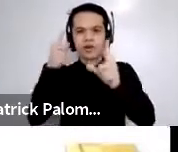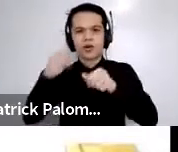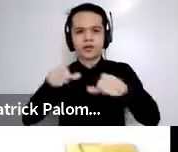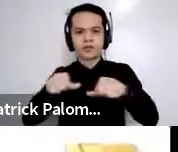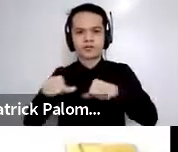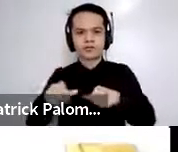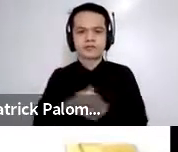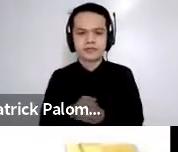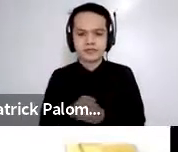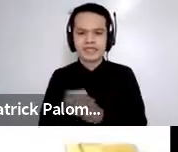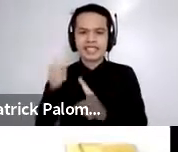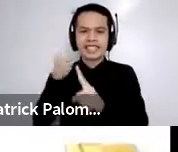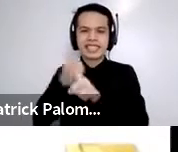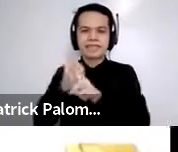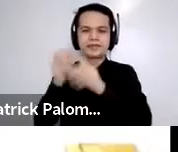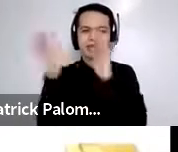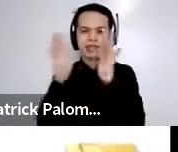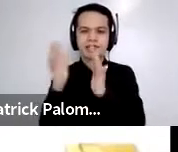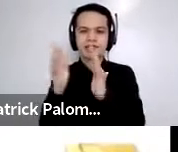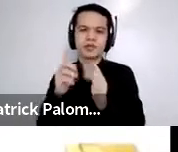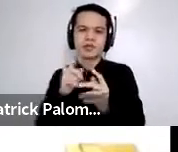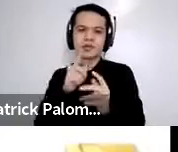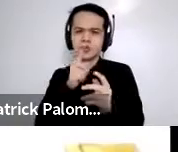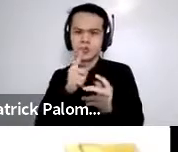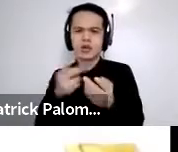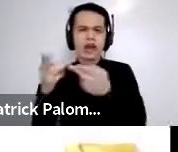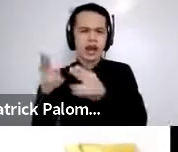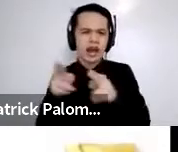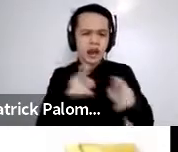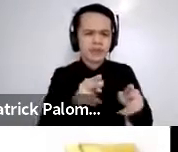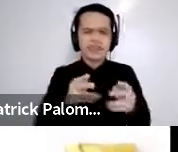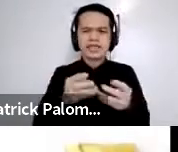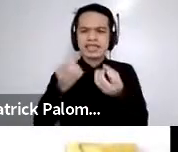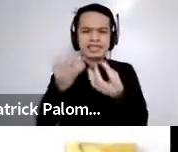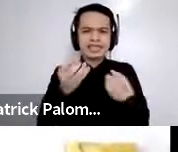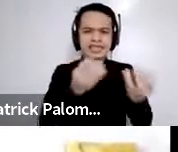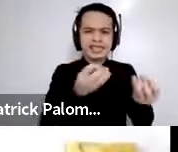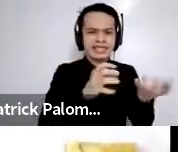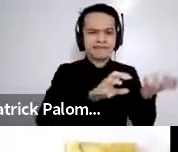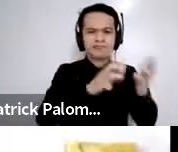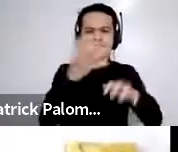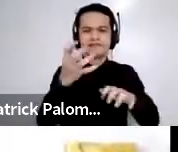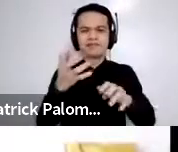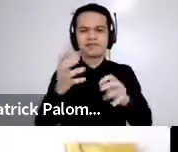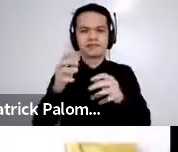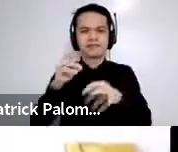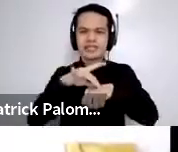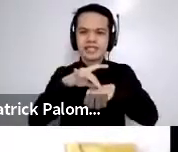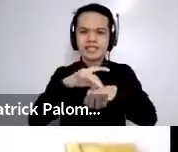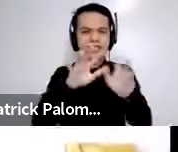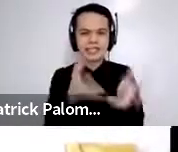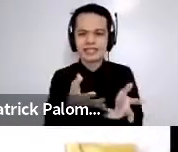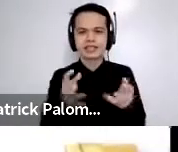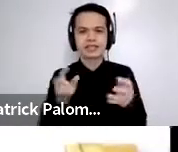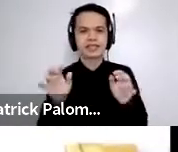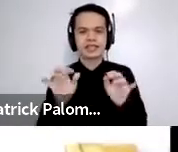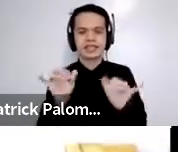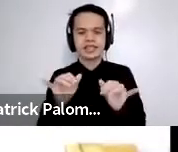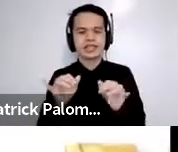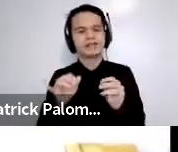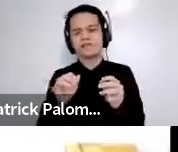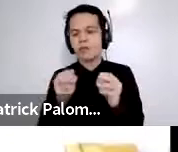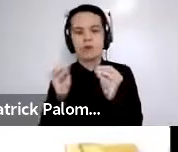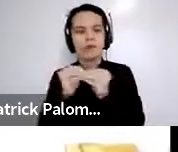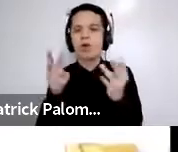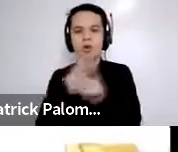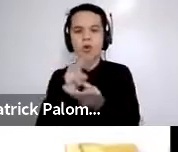already causing havoc across the planet and are all but certain to get worse in the coming years. A new